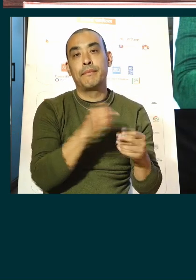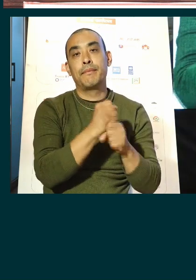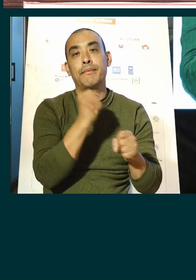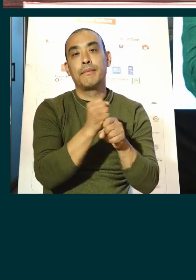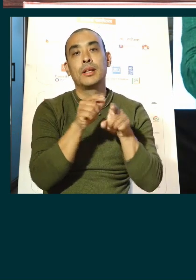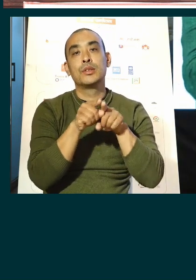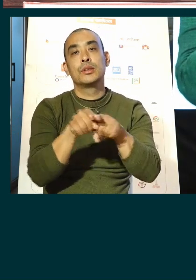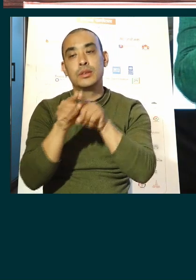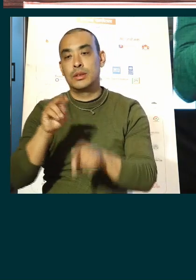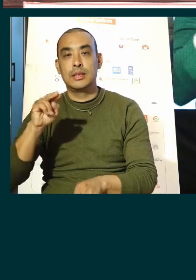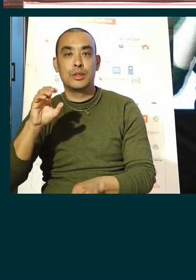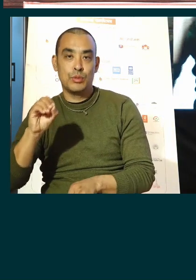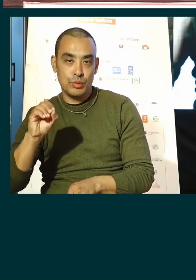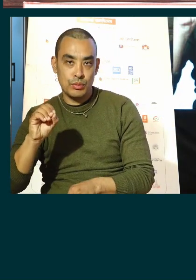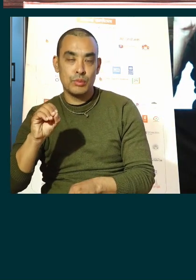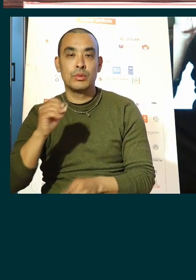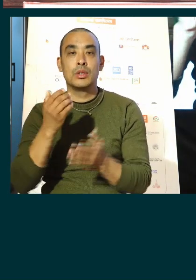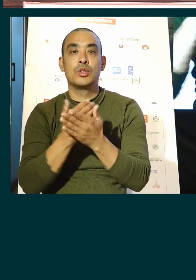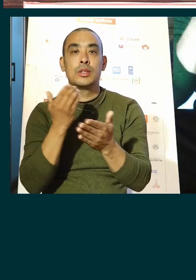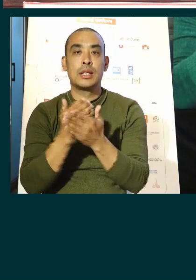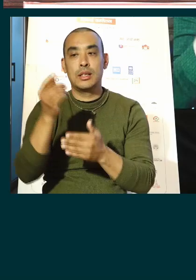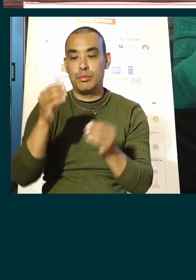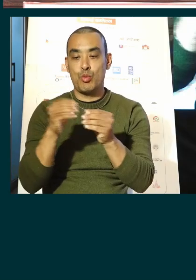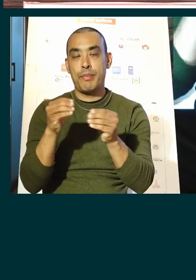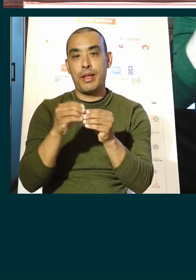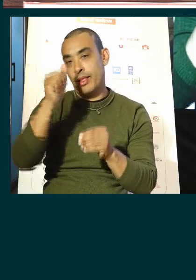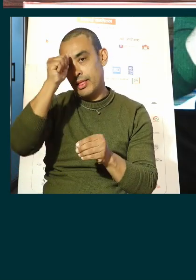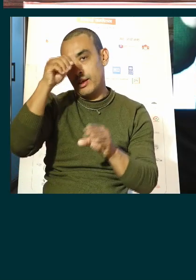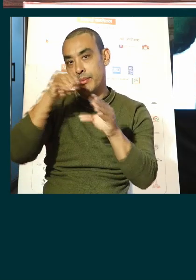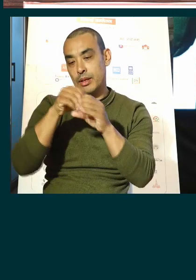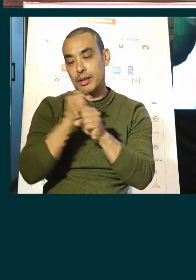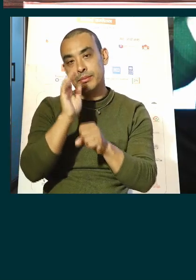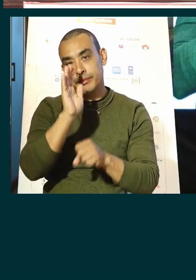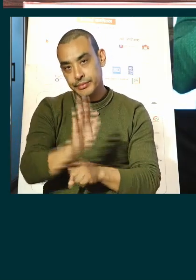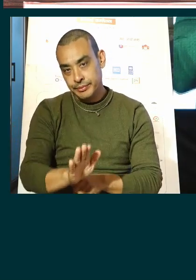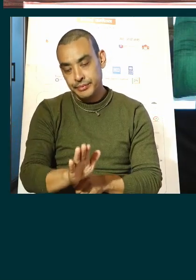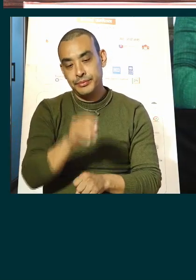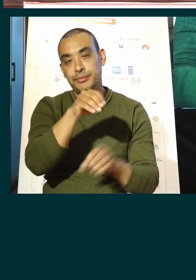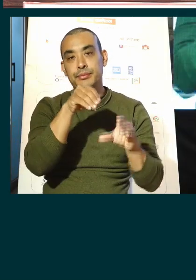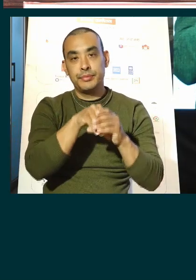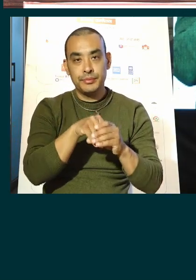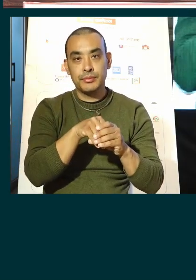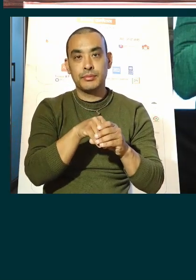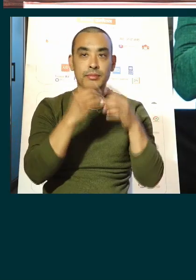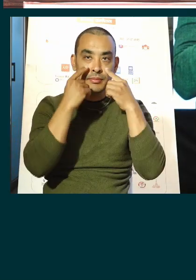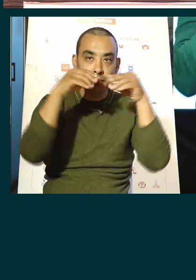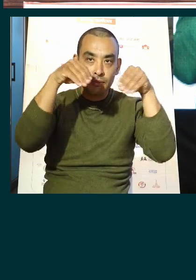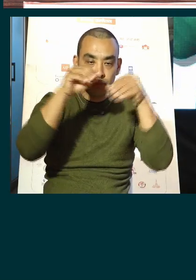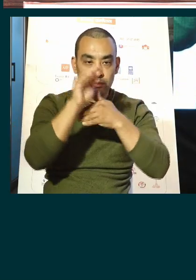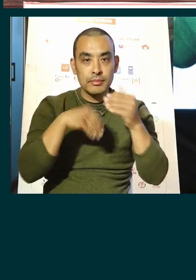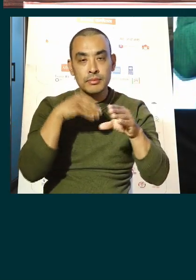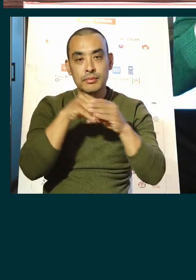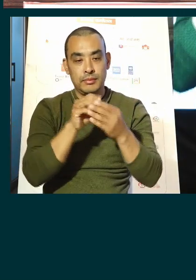with NGO and organizations in Mumbai. And third one, I'm using visual